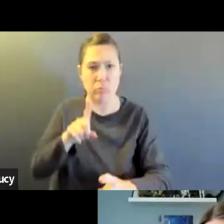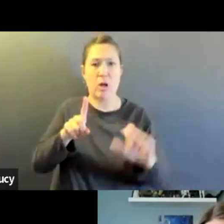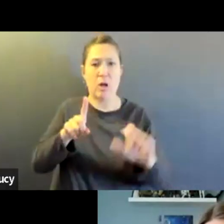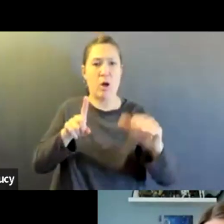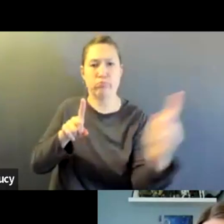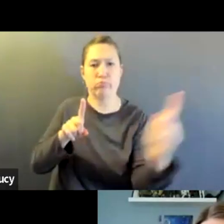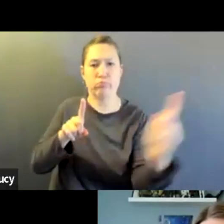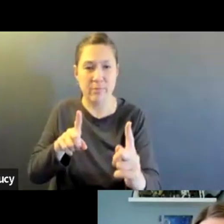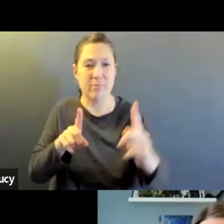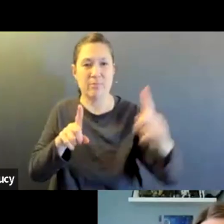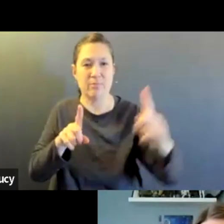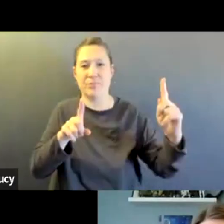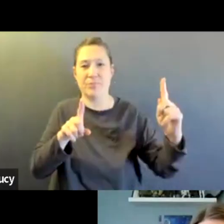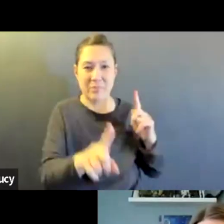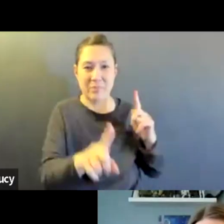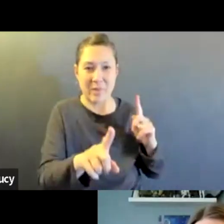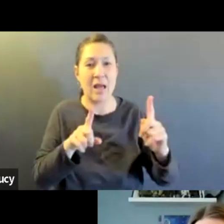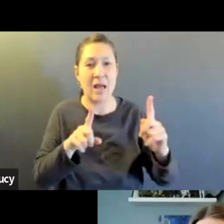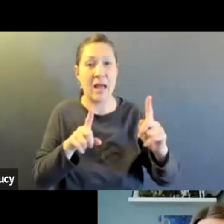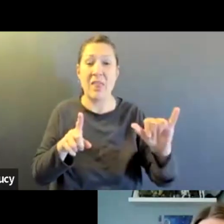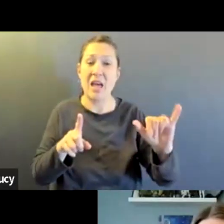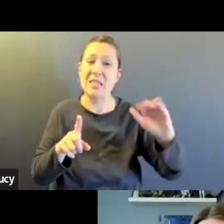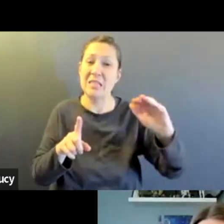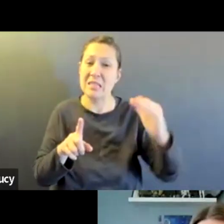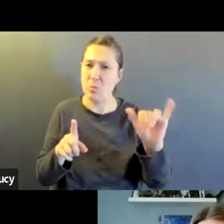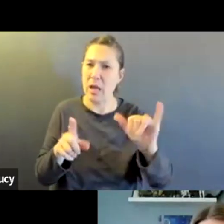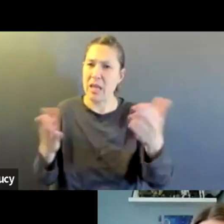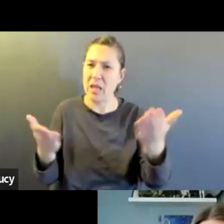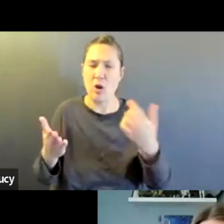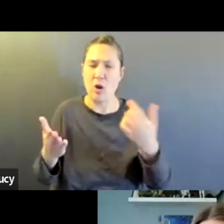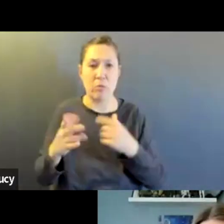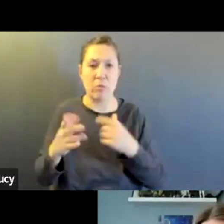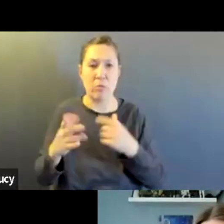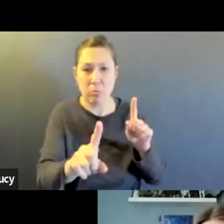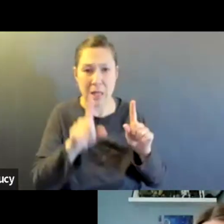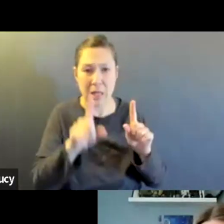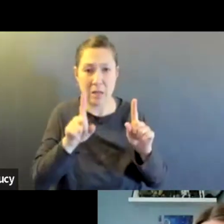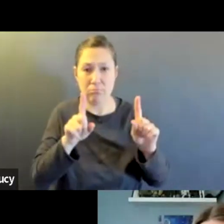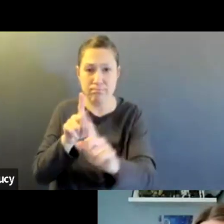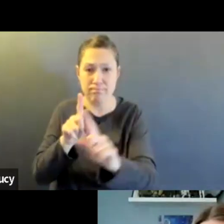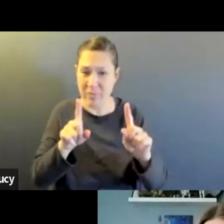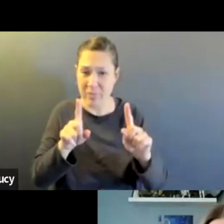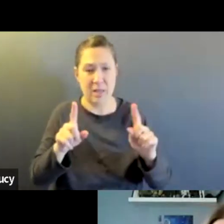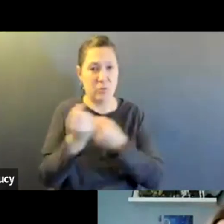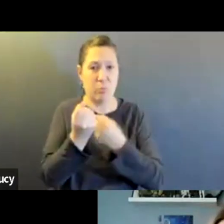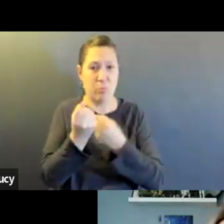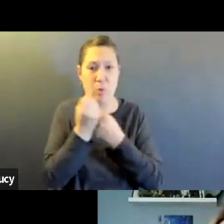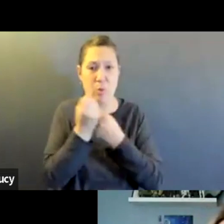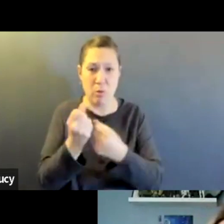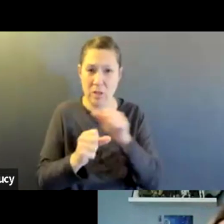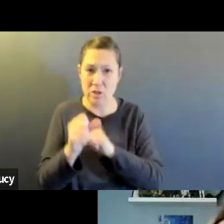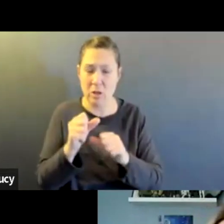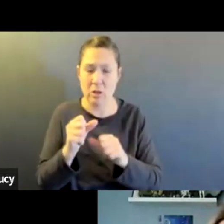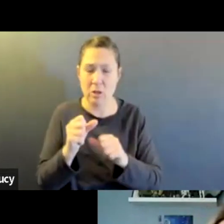this work is about for me. That's what I'm seeing and hearing tonight is that we're all tapping in and tapping out for each other. So some of us are on the front lines